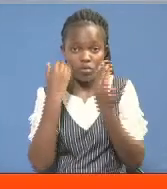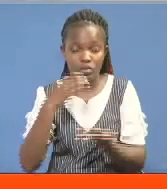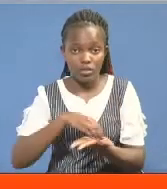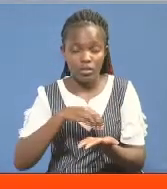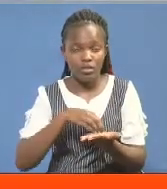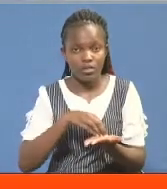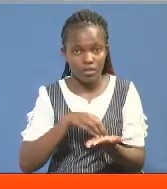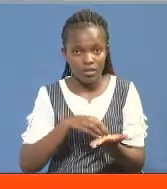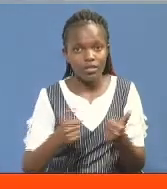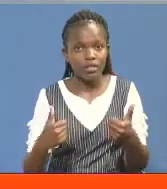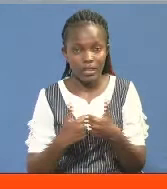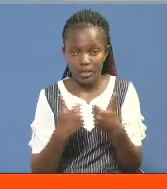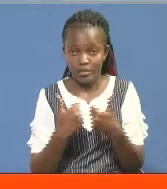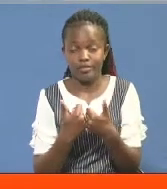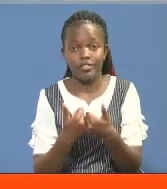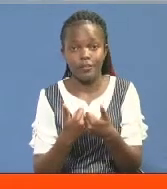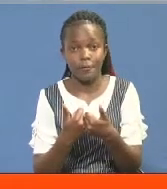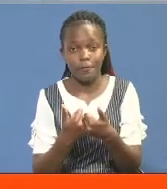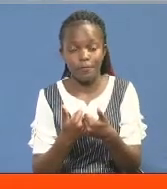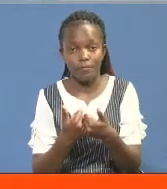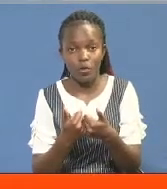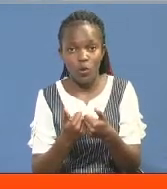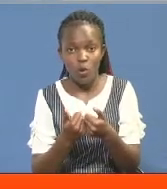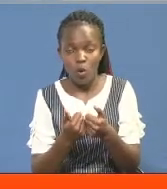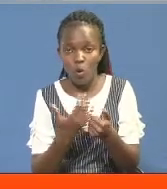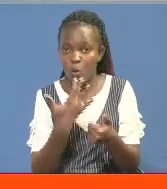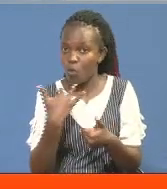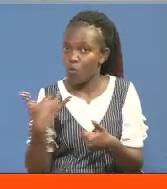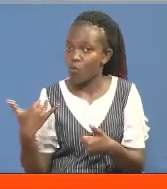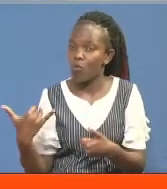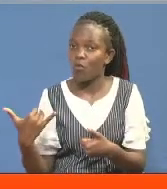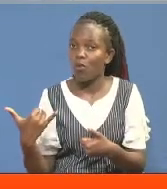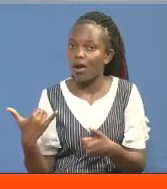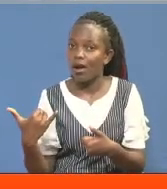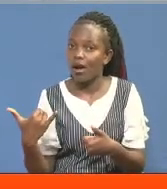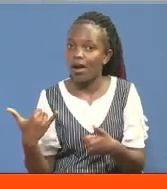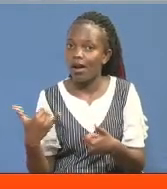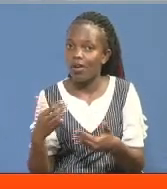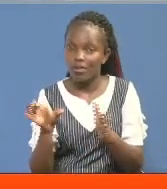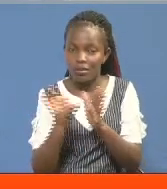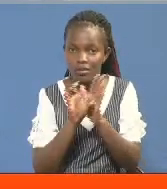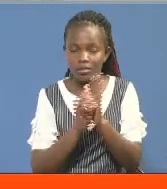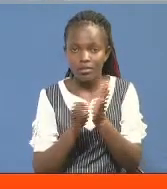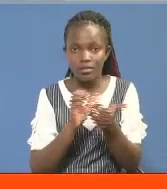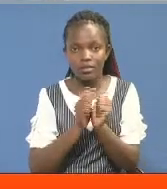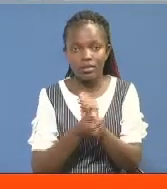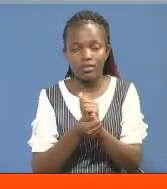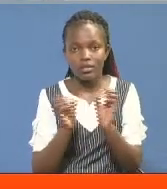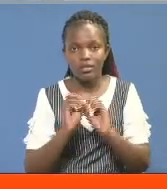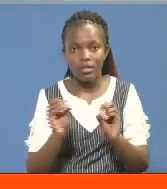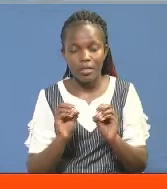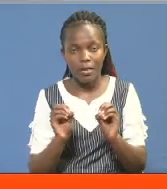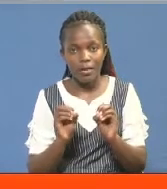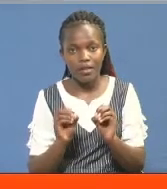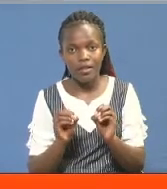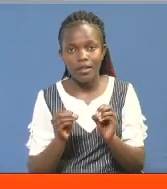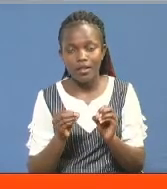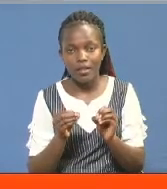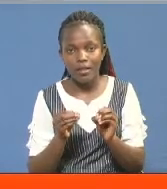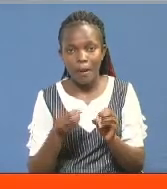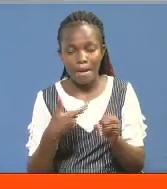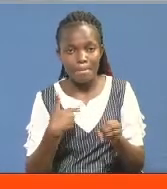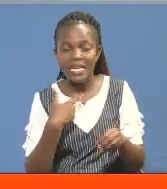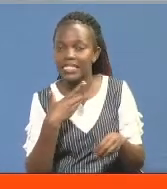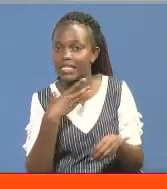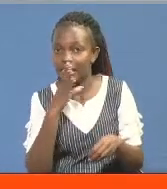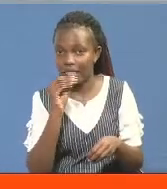that are challenging the manner in which the Constitution is being changed. But just to answer your question, and for the benefit of the viewers, I would